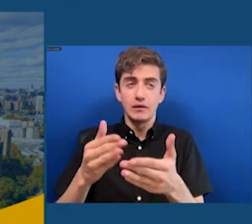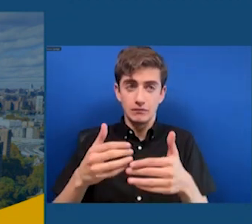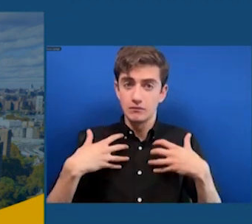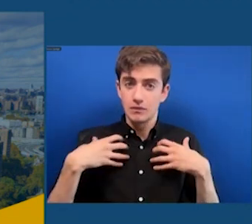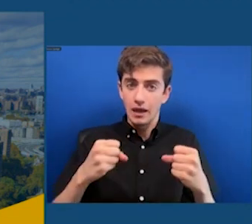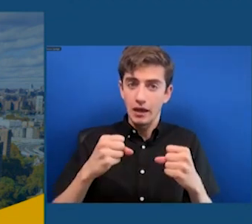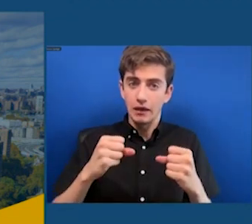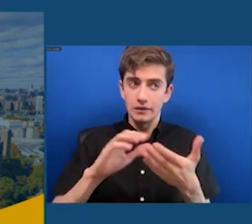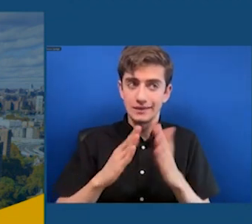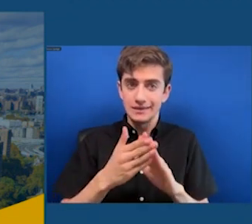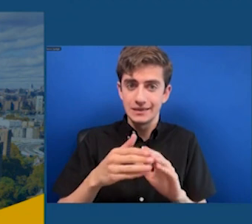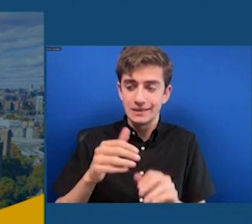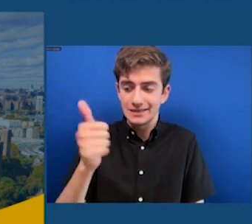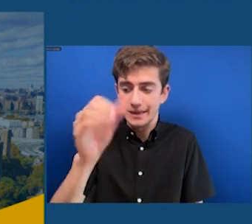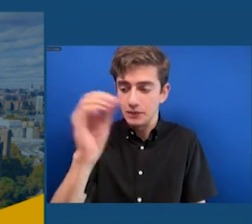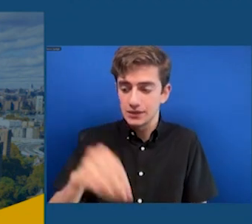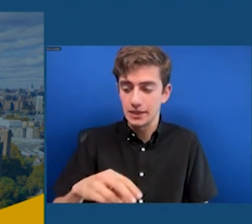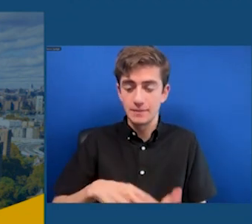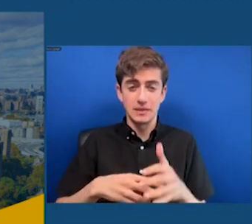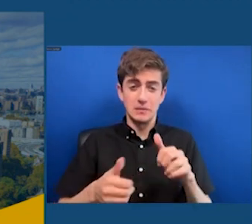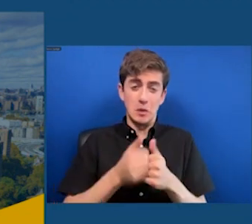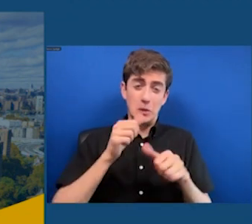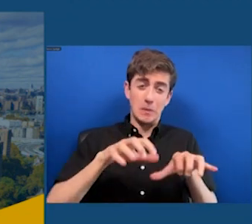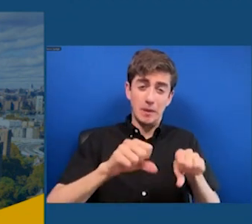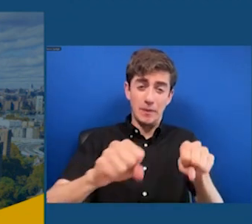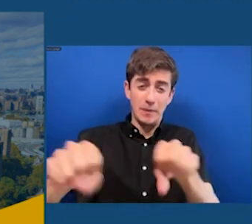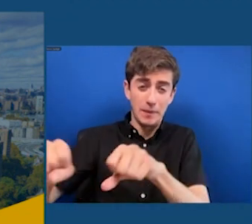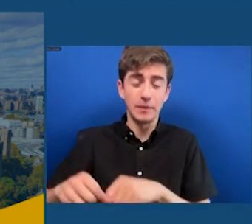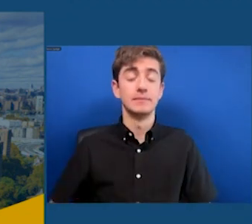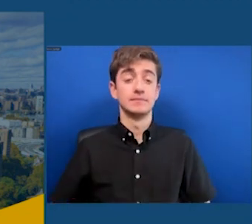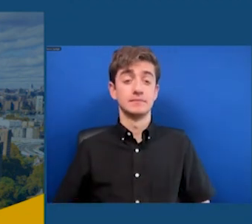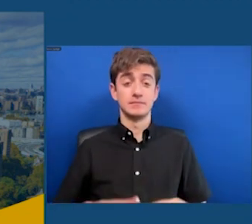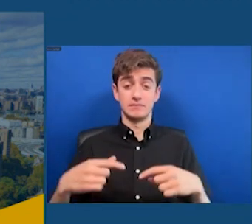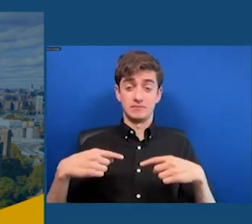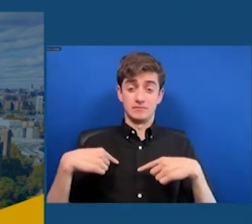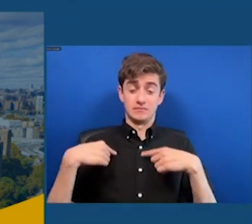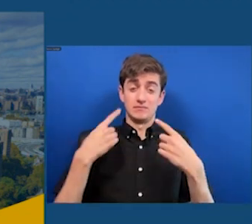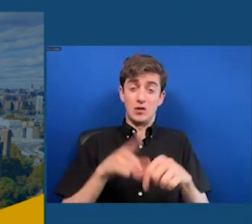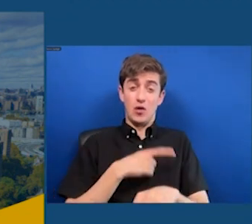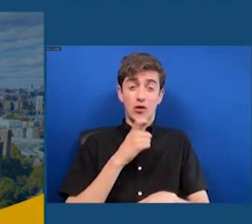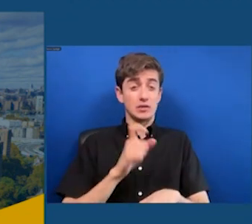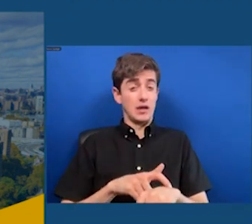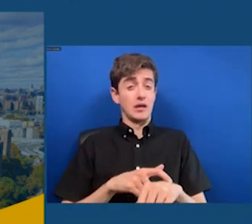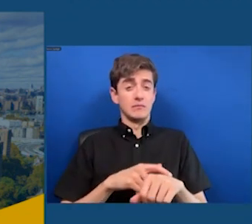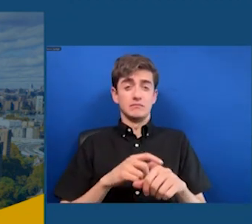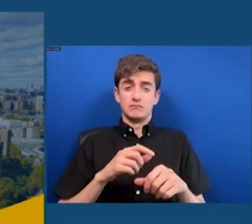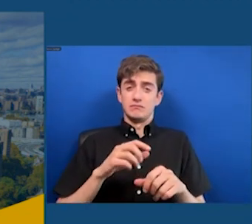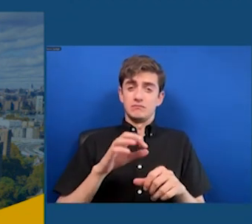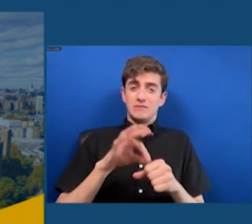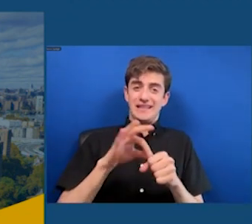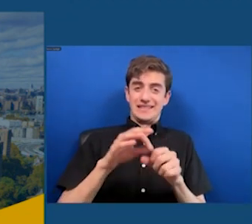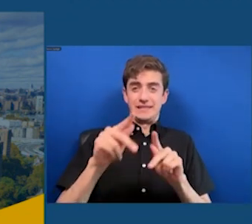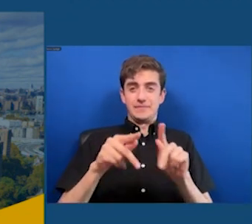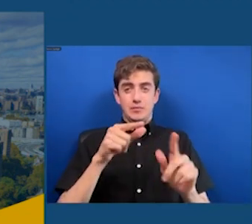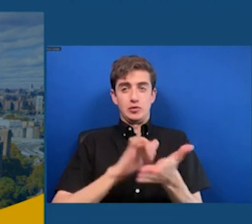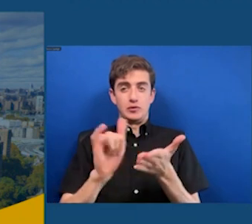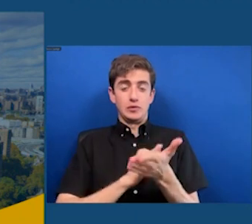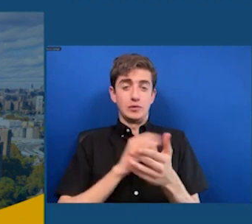For too long, elected officials in New York have lacked the courage to take action. I know this is tough to